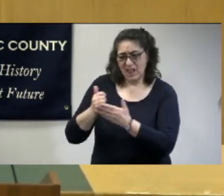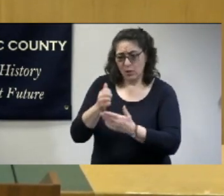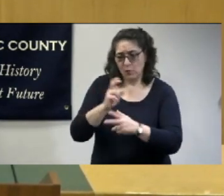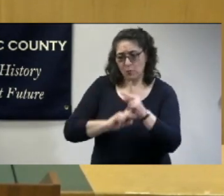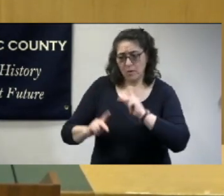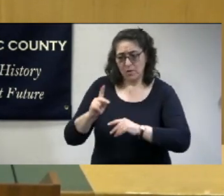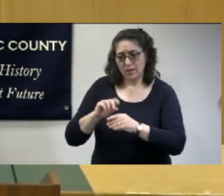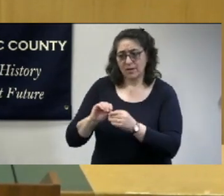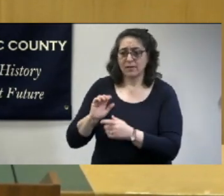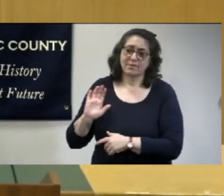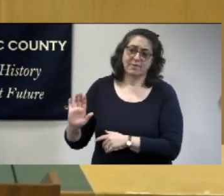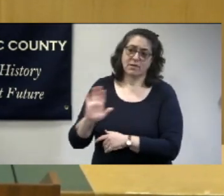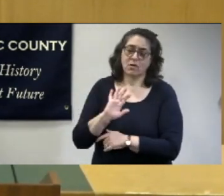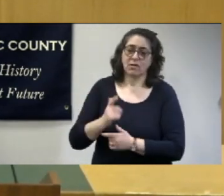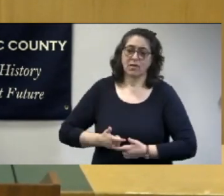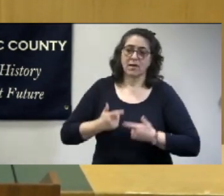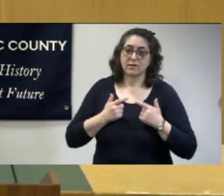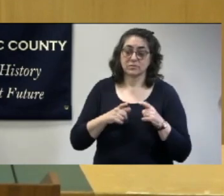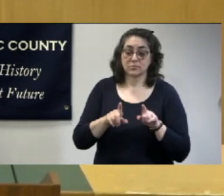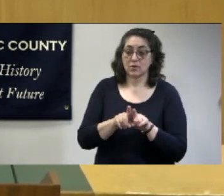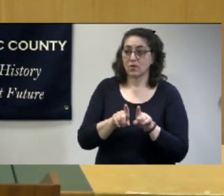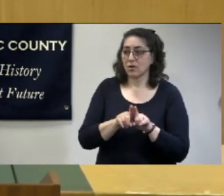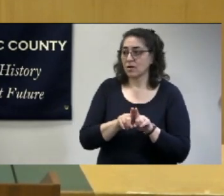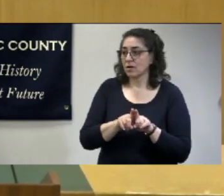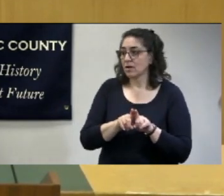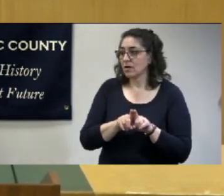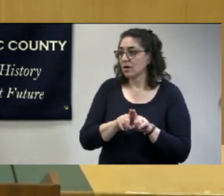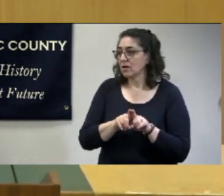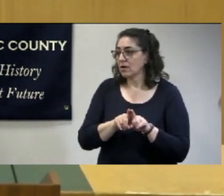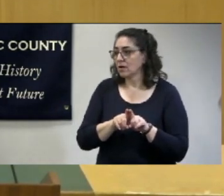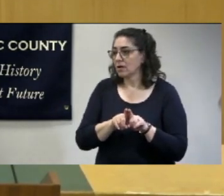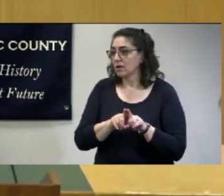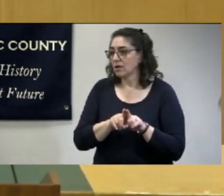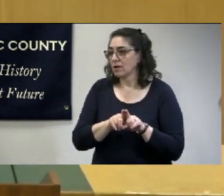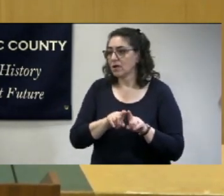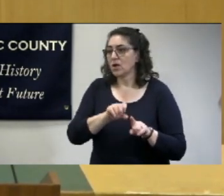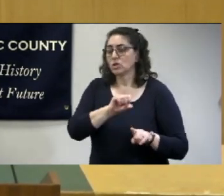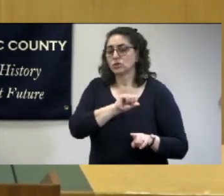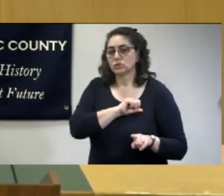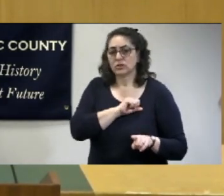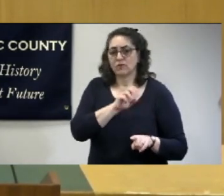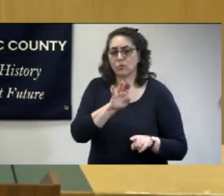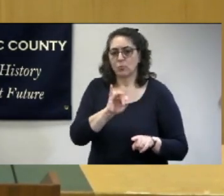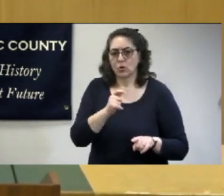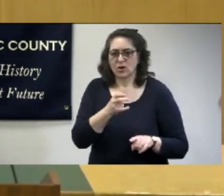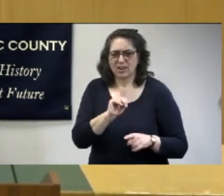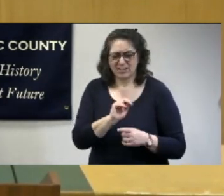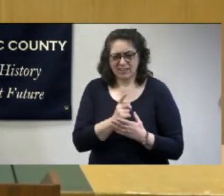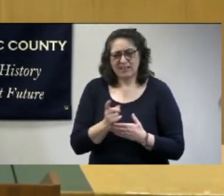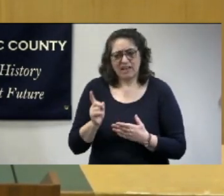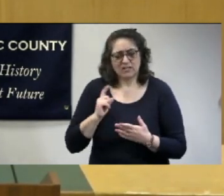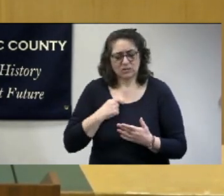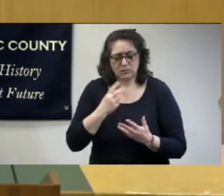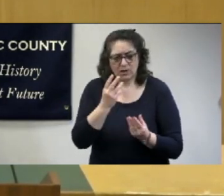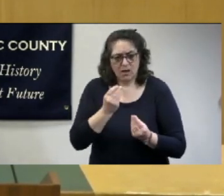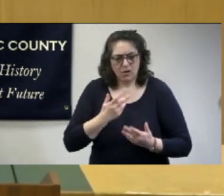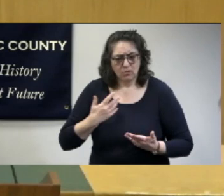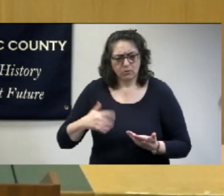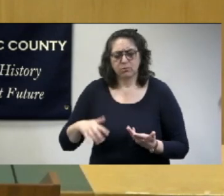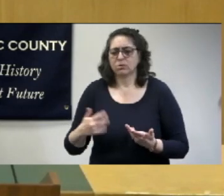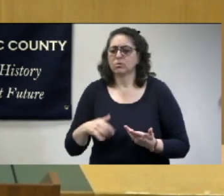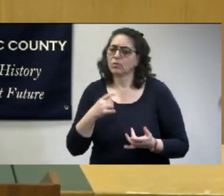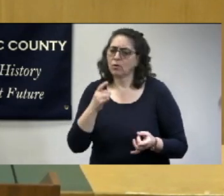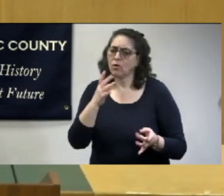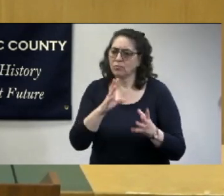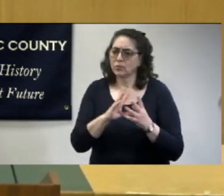we were here waiting to start our meeting last week, we got the terrible news about Sheriff Richard Burdnick. So after the Pledge of